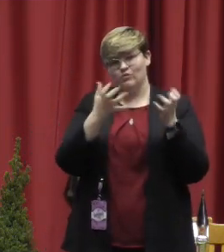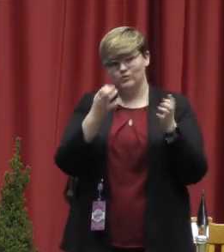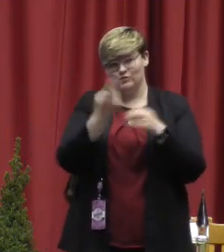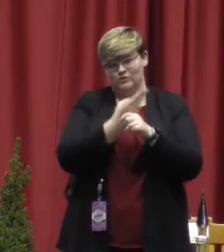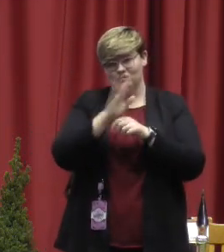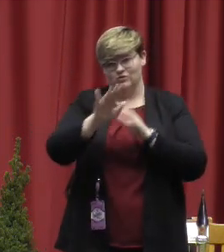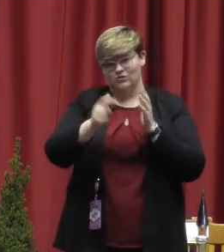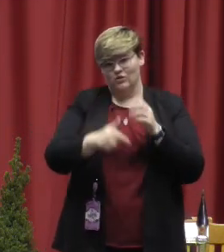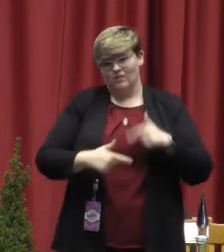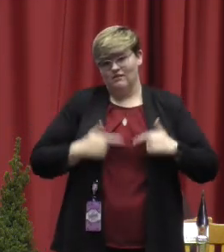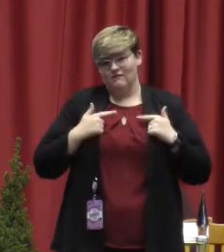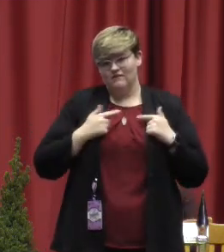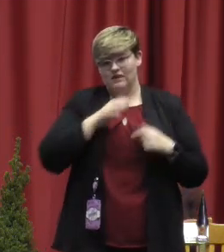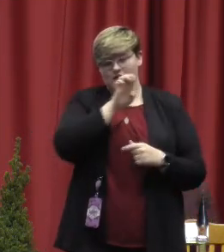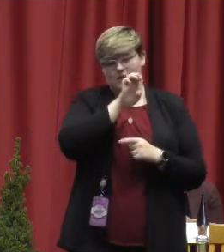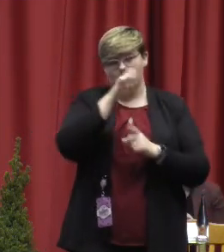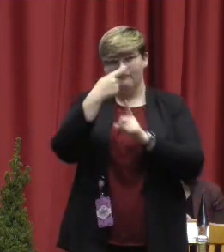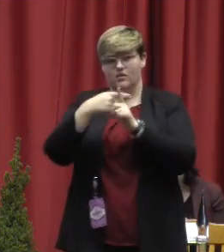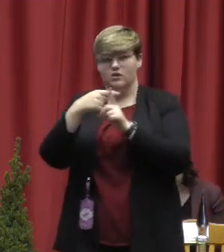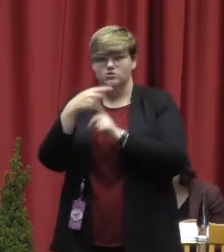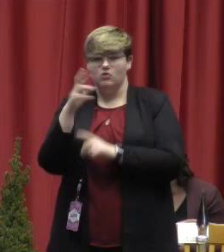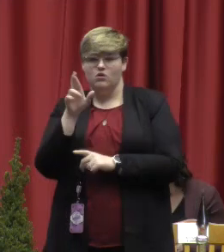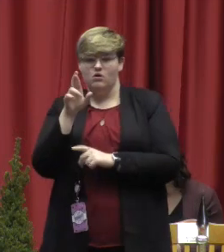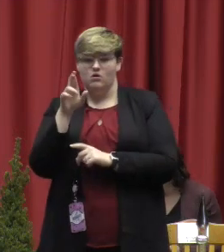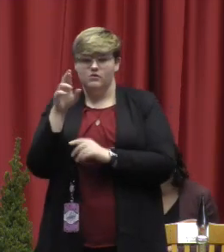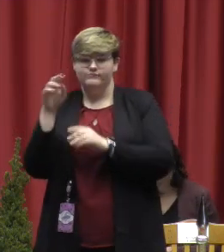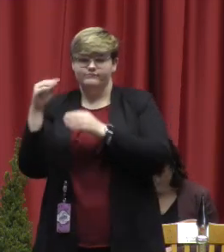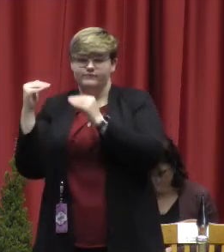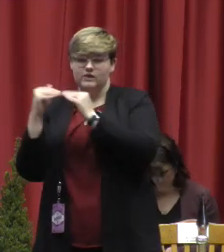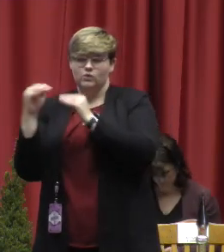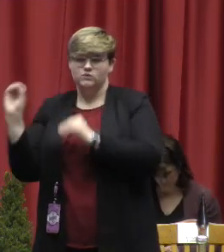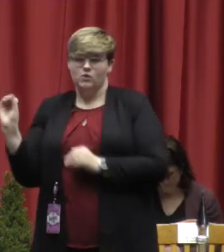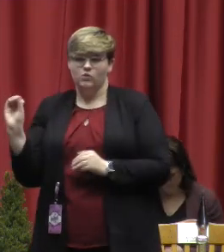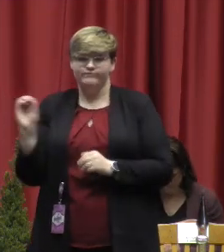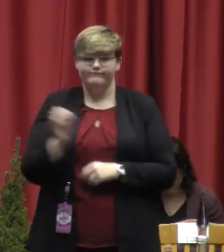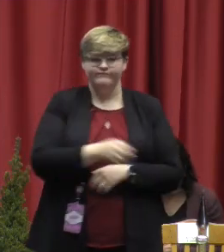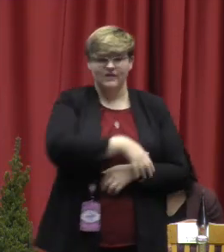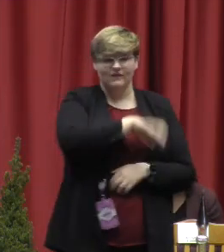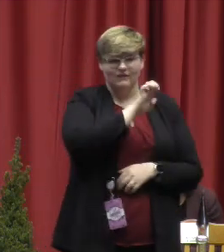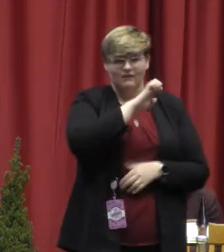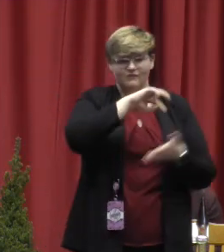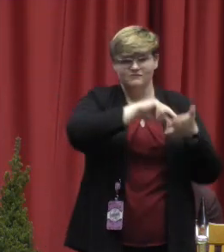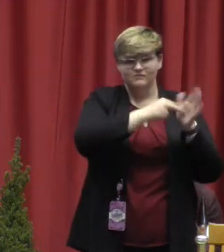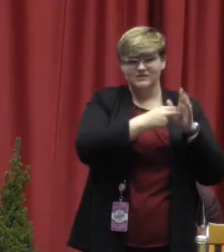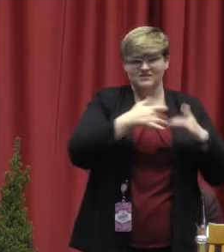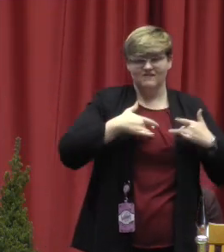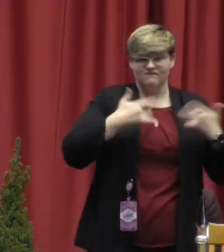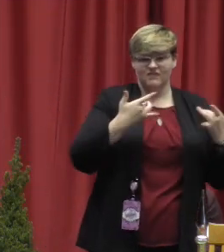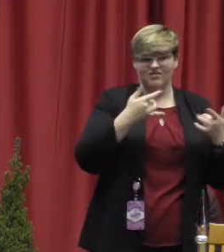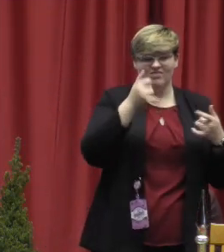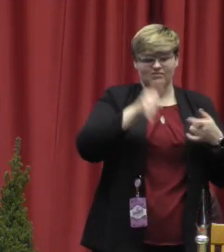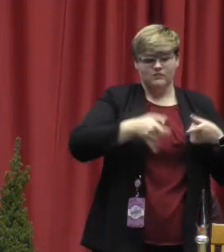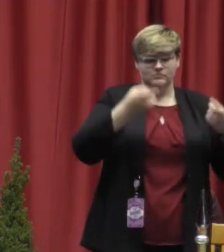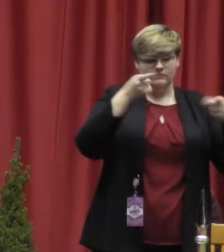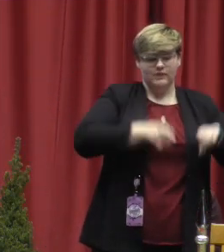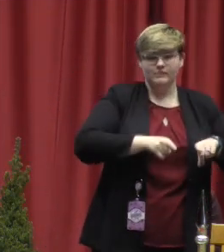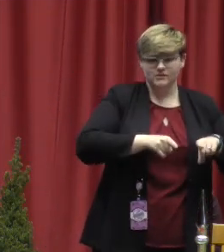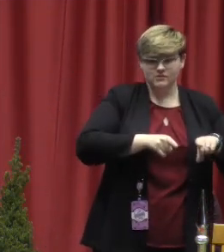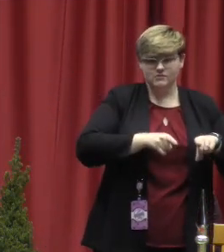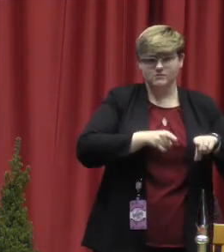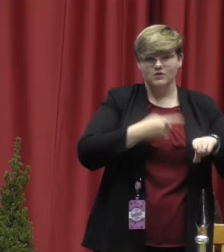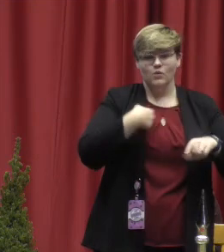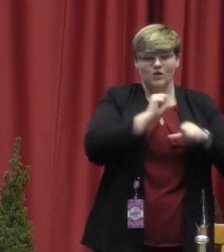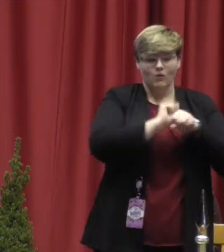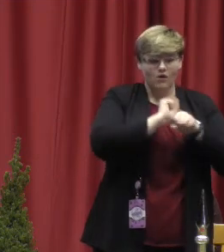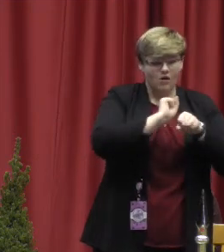E plus R equals O. The E is going to be the event. That's what happens. We work hard enough